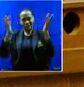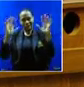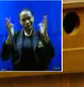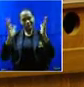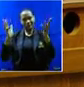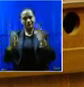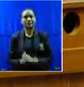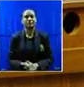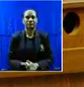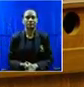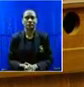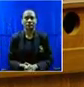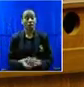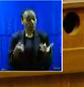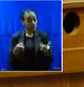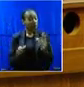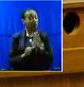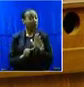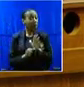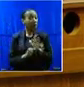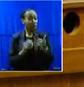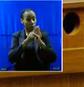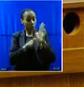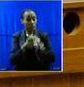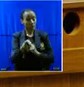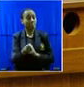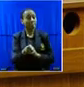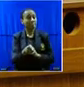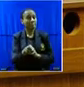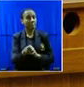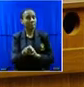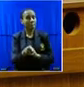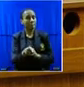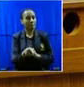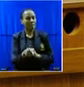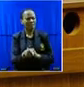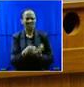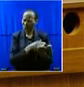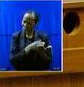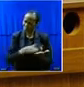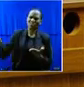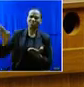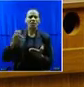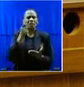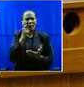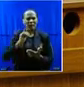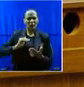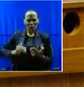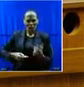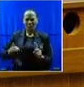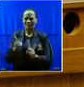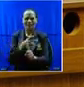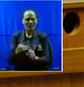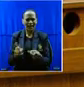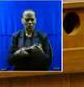This is also a vital part of our program to end gender-based violence and femicide, which is fueled